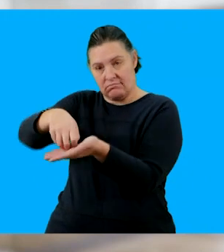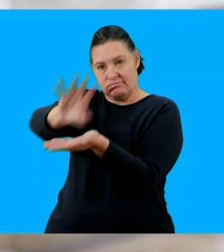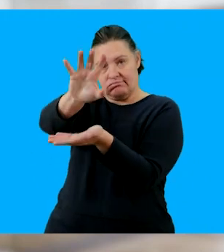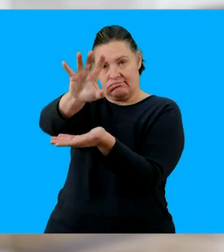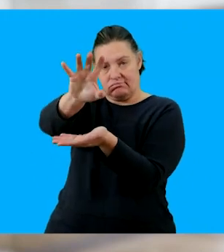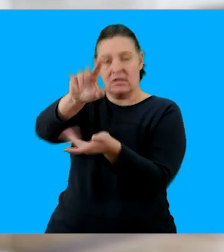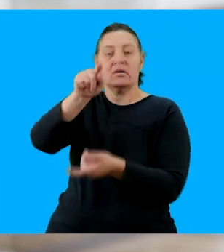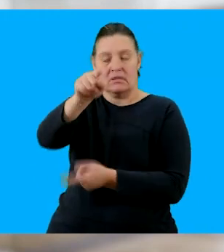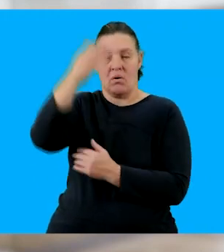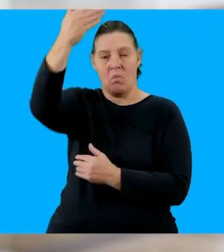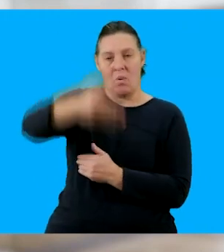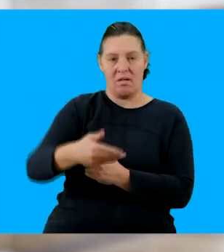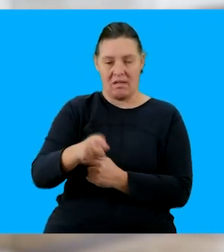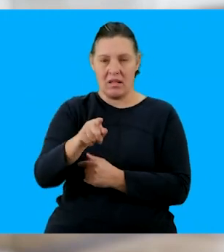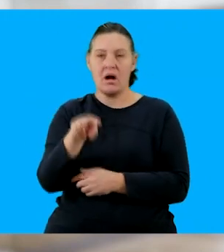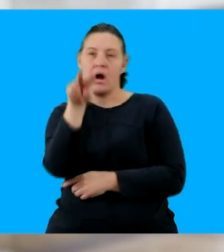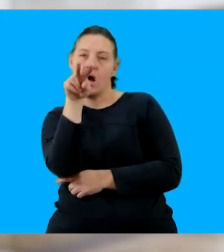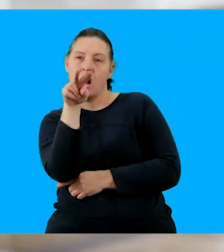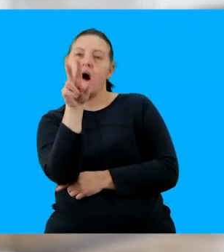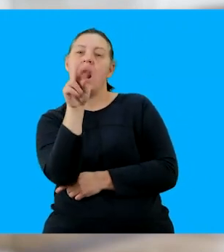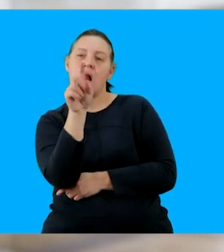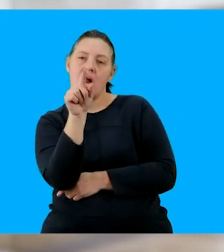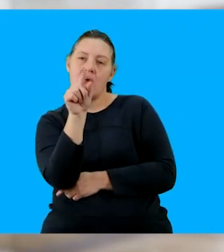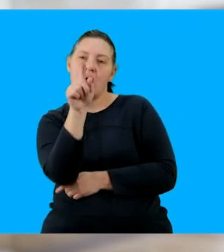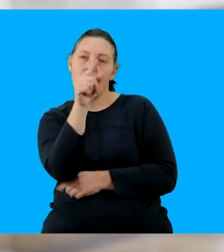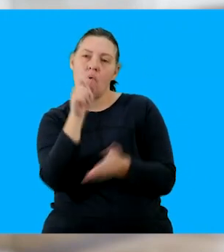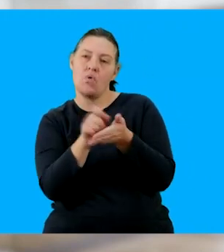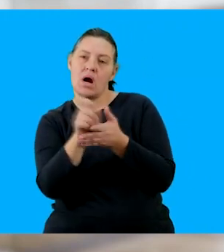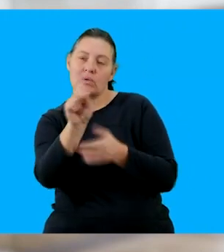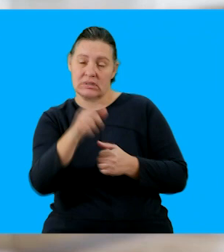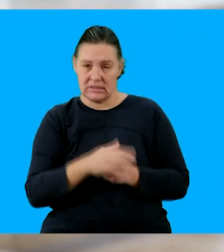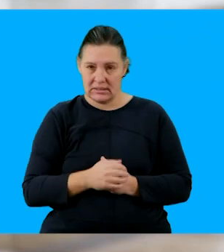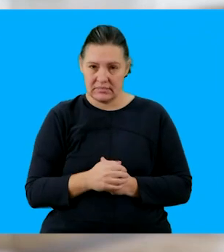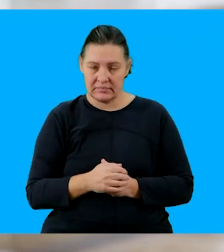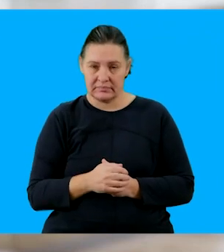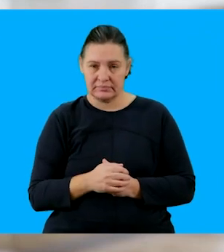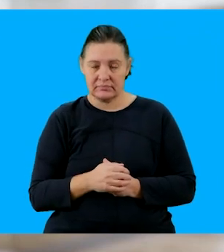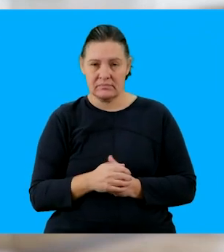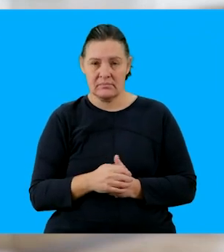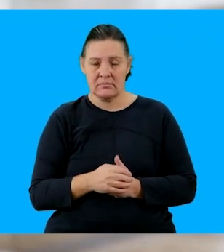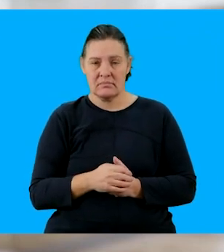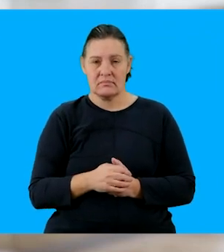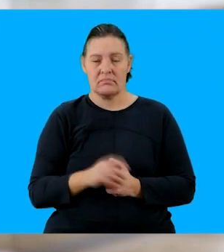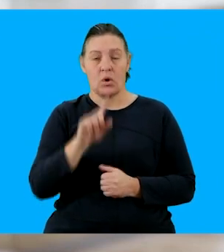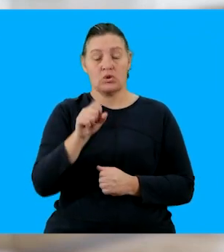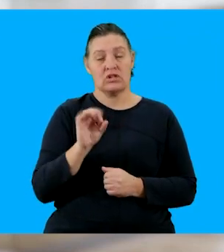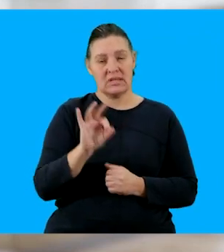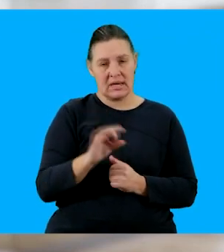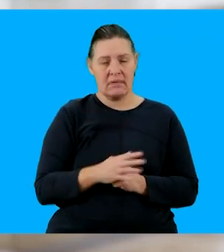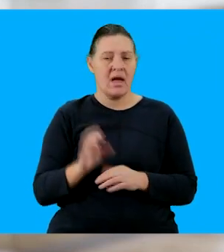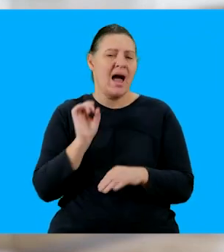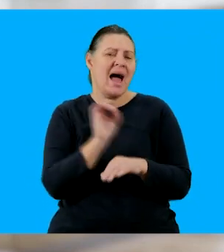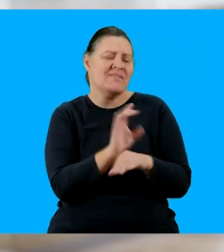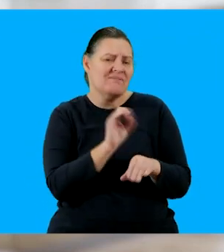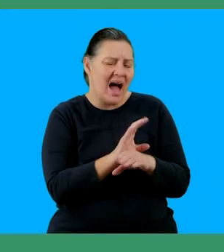can be projected on the wall, and then audience can see what is written on a transparency. Then question number 3